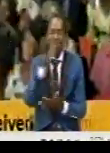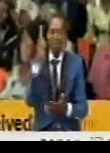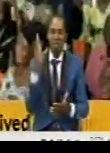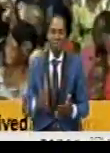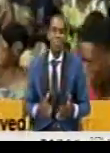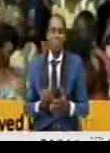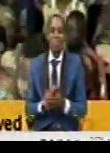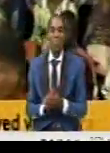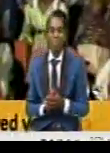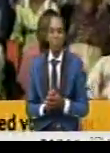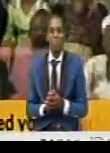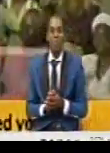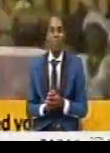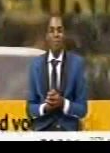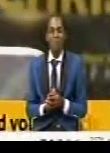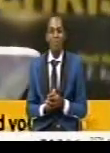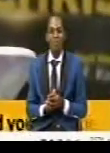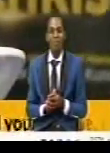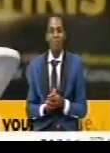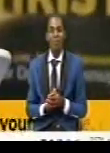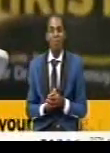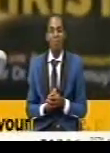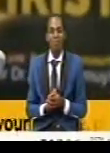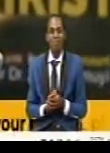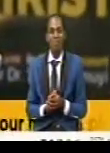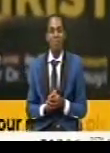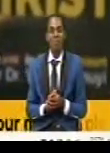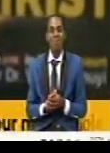never to surface again.